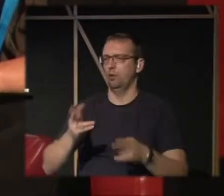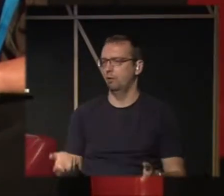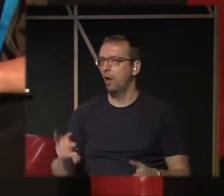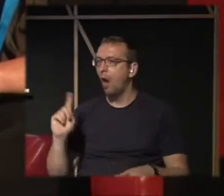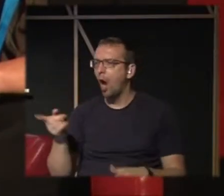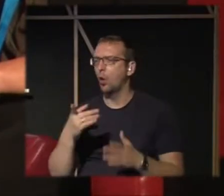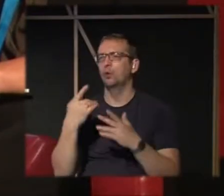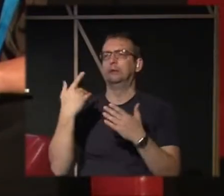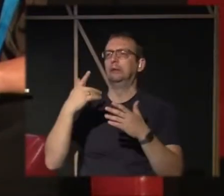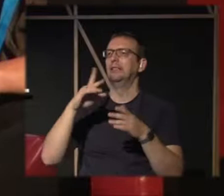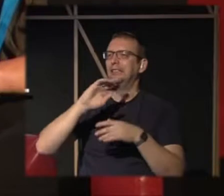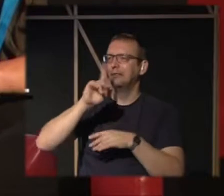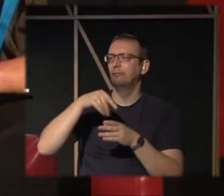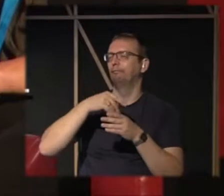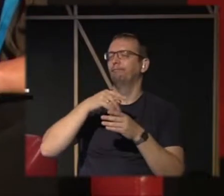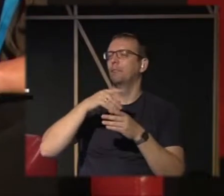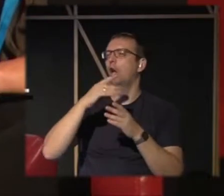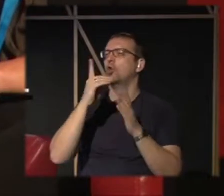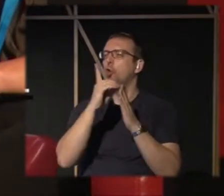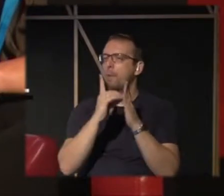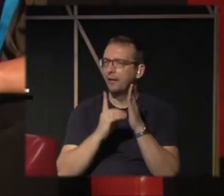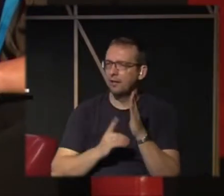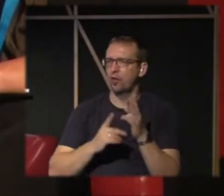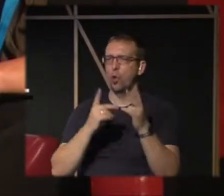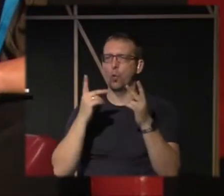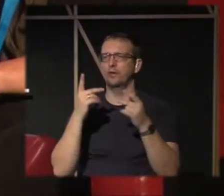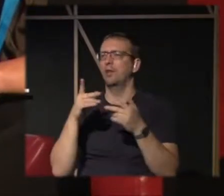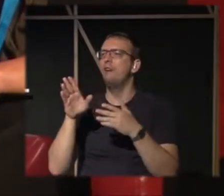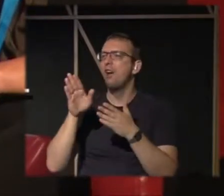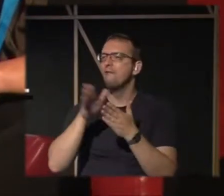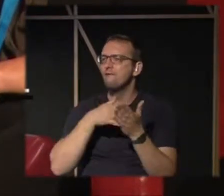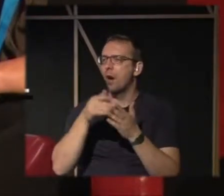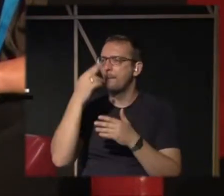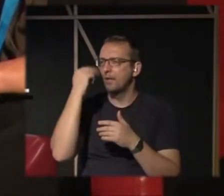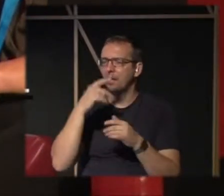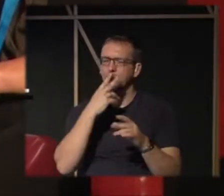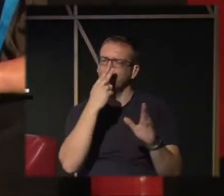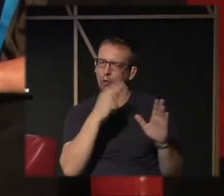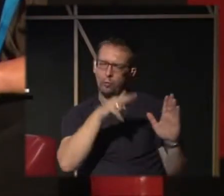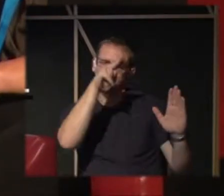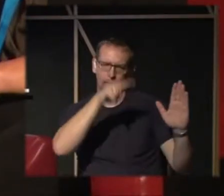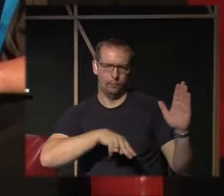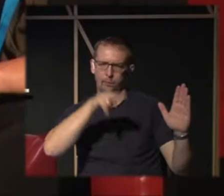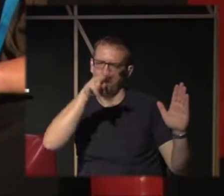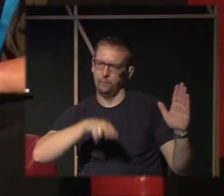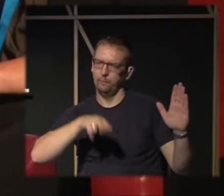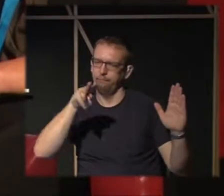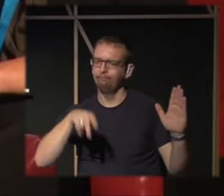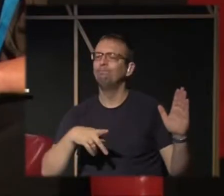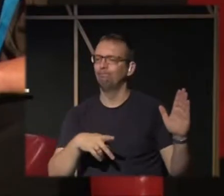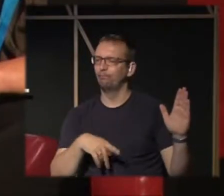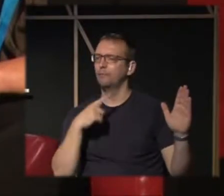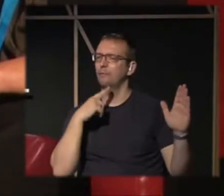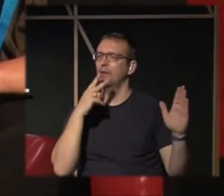to be colourblind as anybody else. It's not just about fans, it's about everybody looking at any information that you provide.